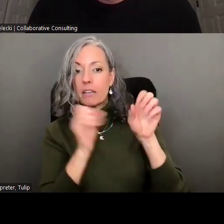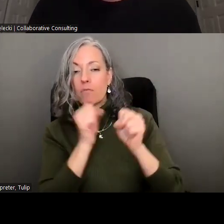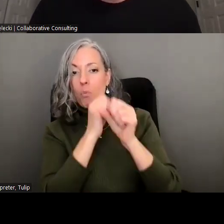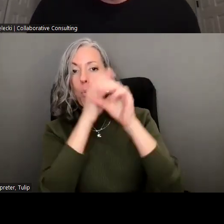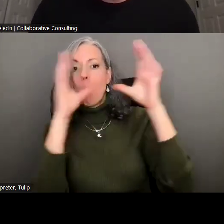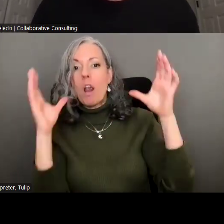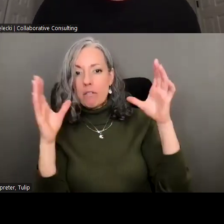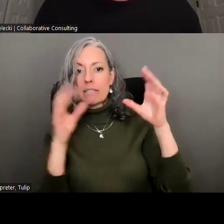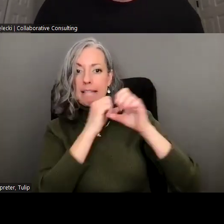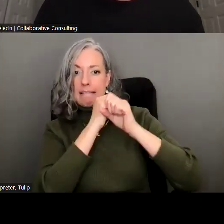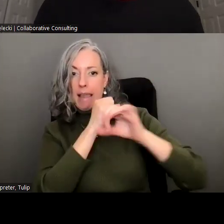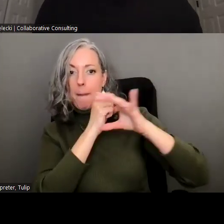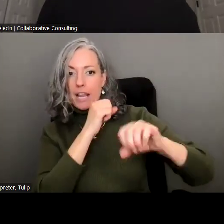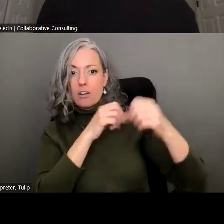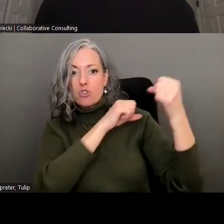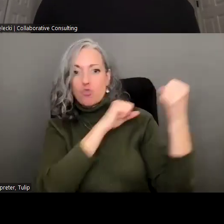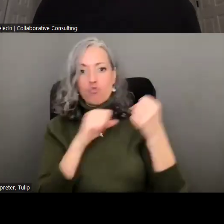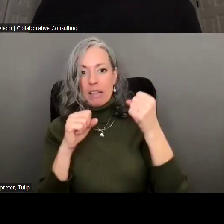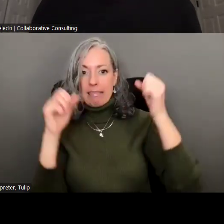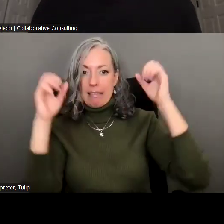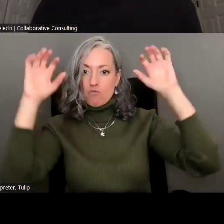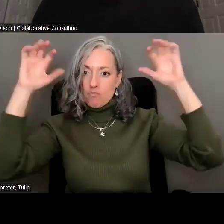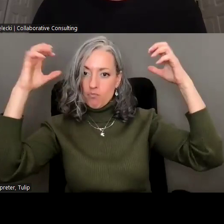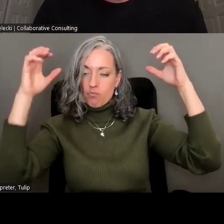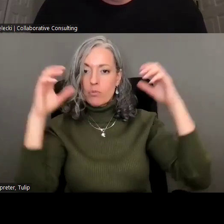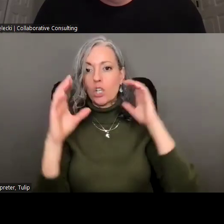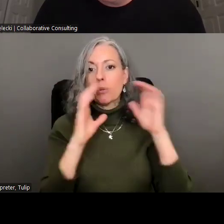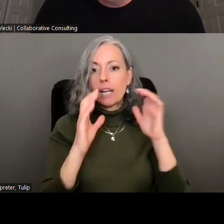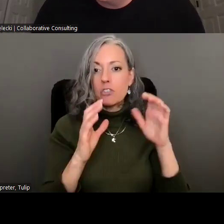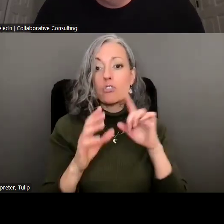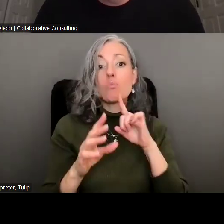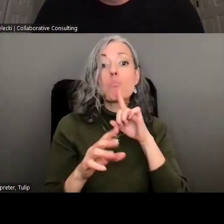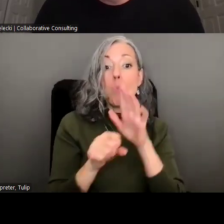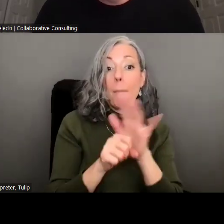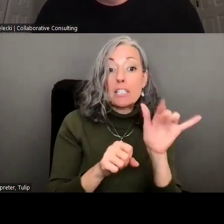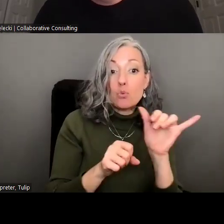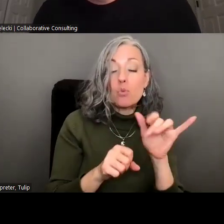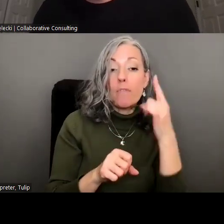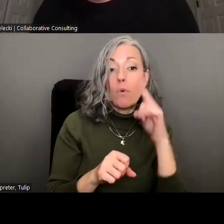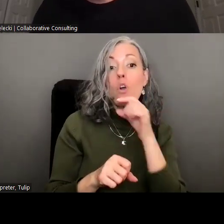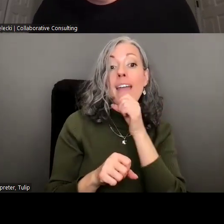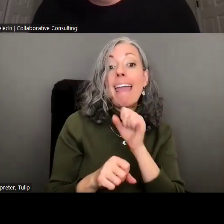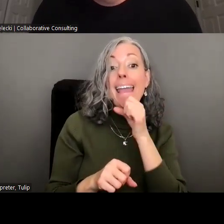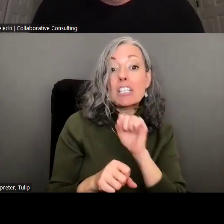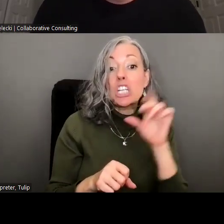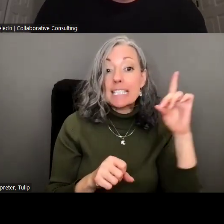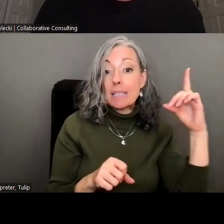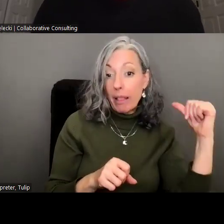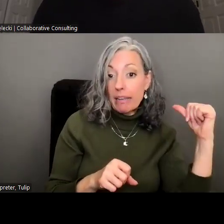campaigns, strengthening emergency communications, and also ensuring that aging and